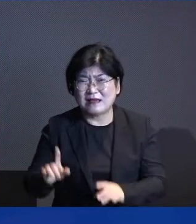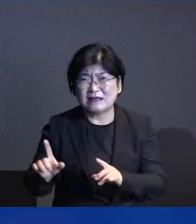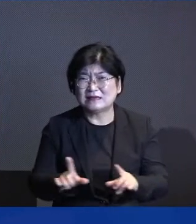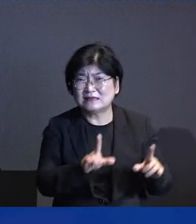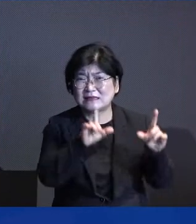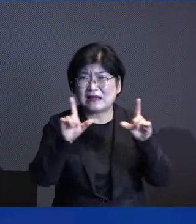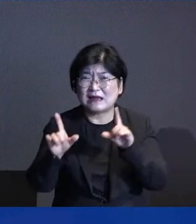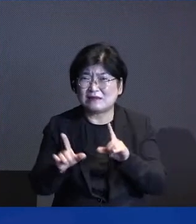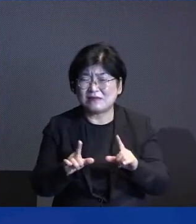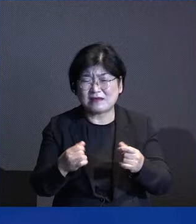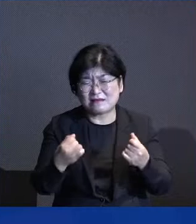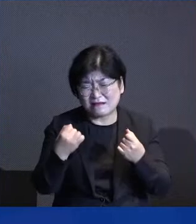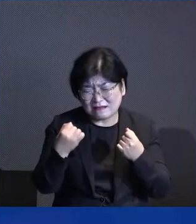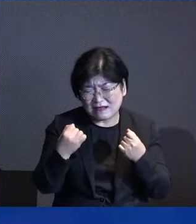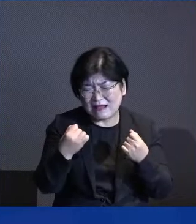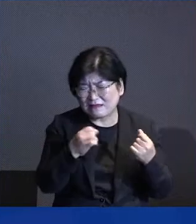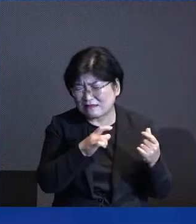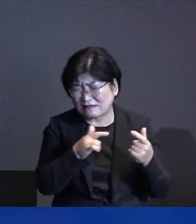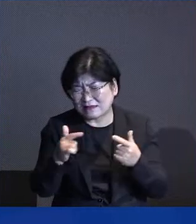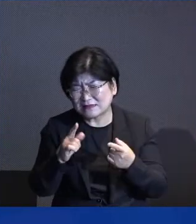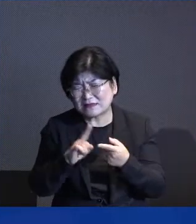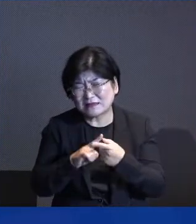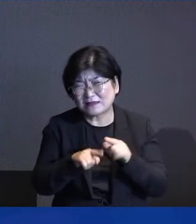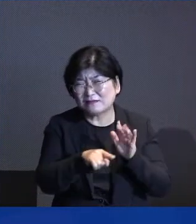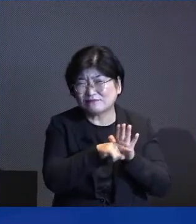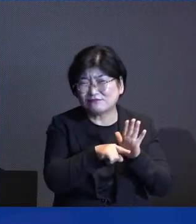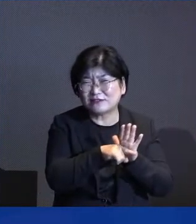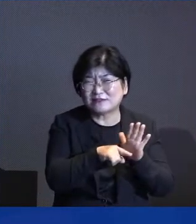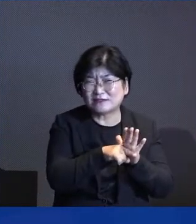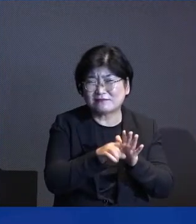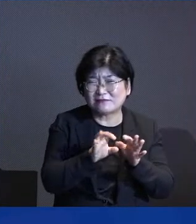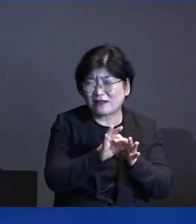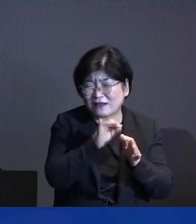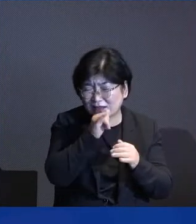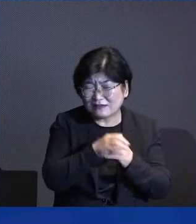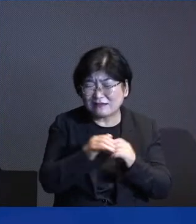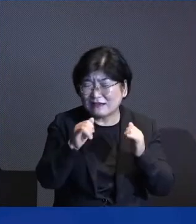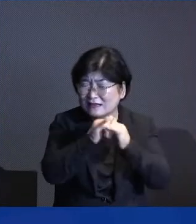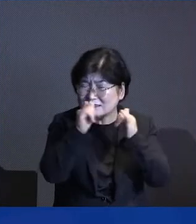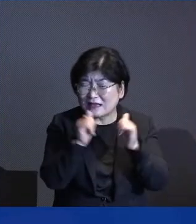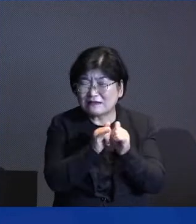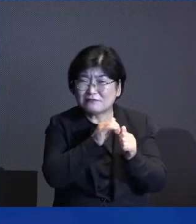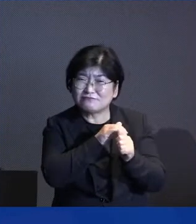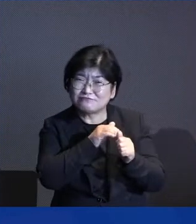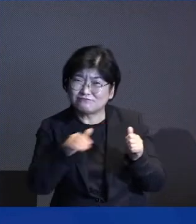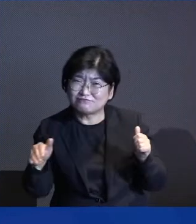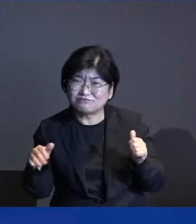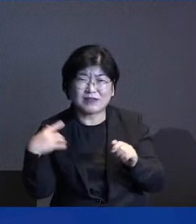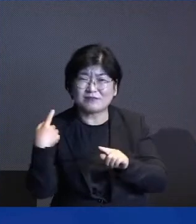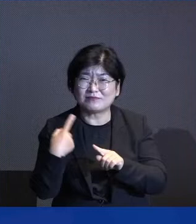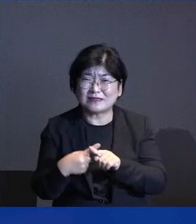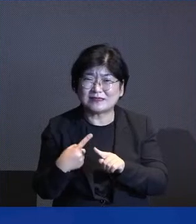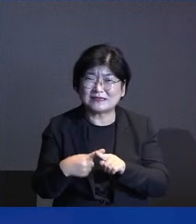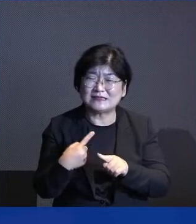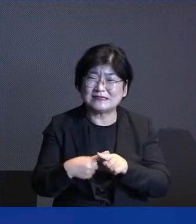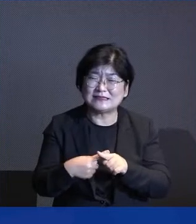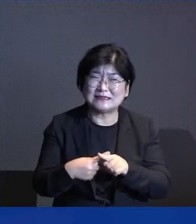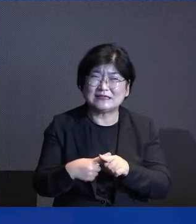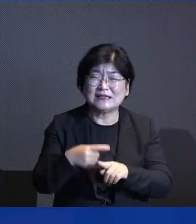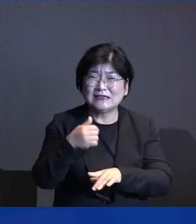adults. And one of the approaches on social exclusion suggests 5 domains of social